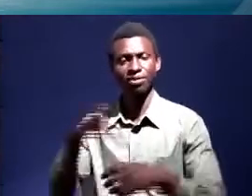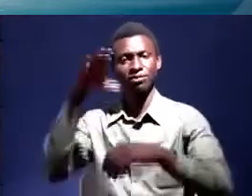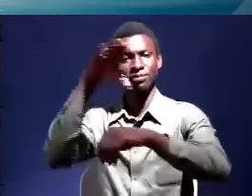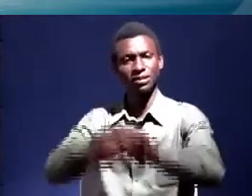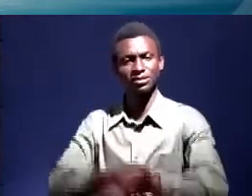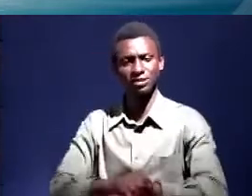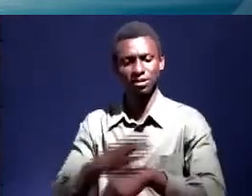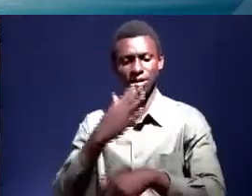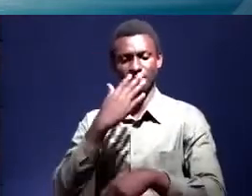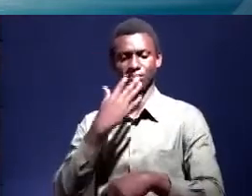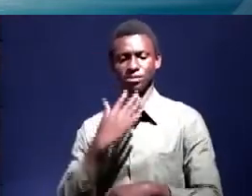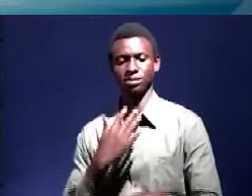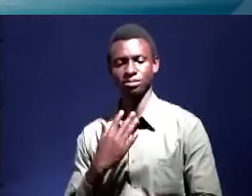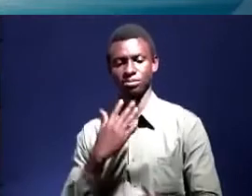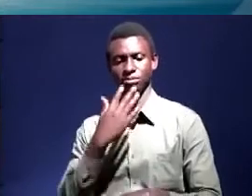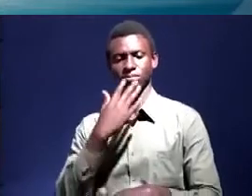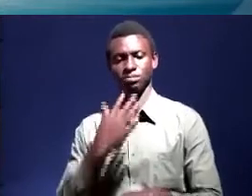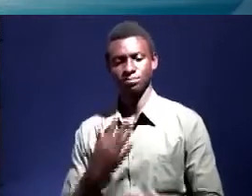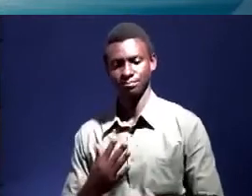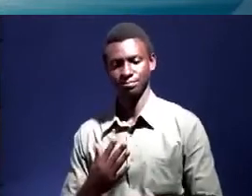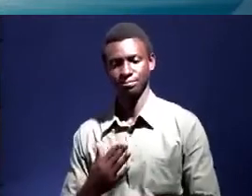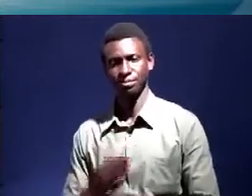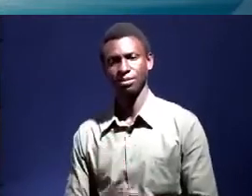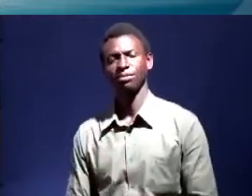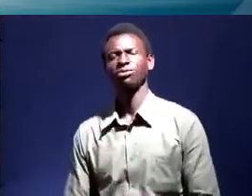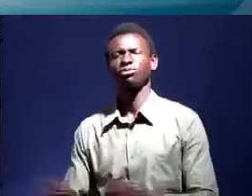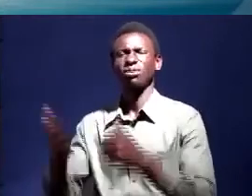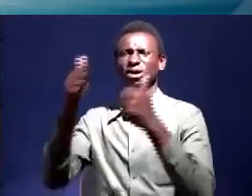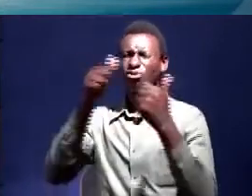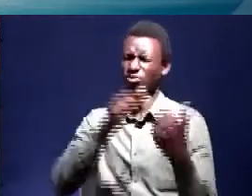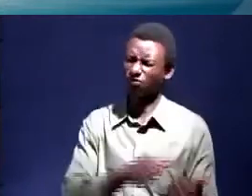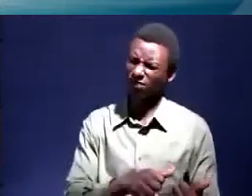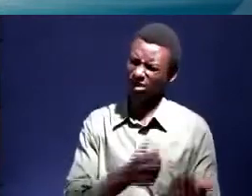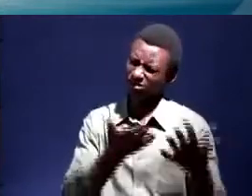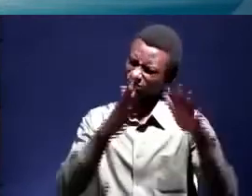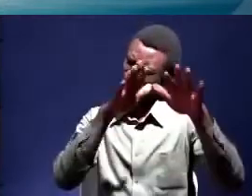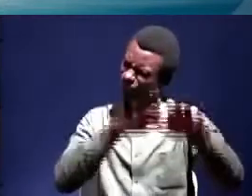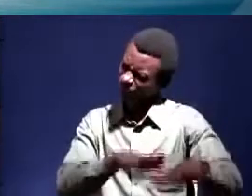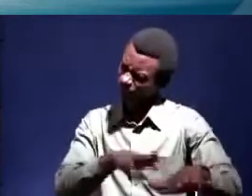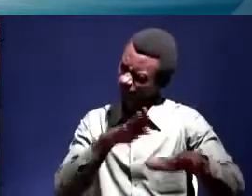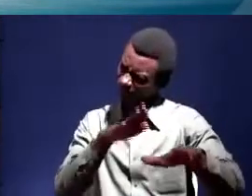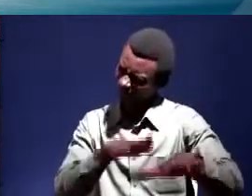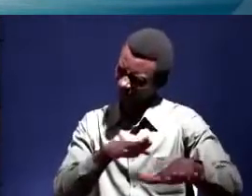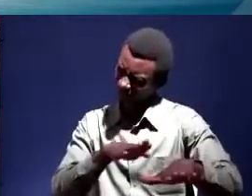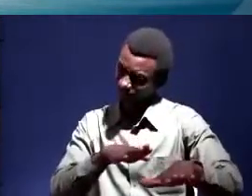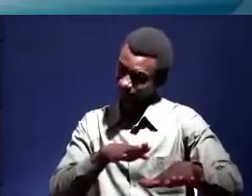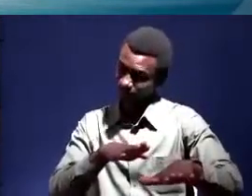We die to the past and we are resurrected to the new life in Jesus.